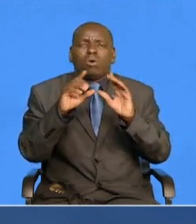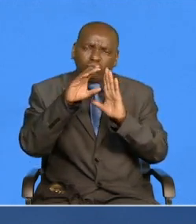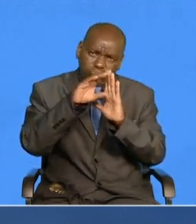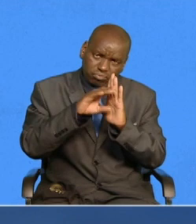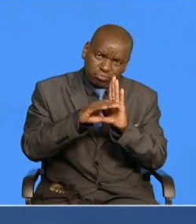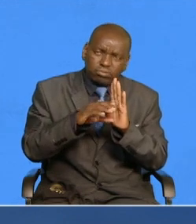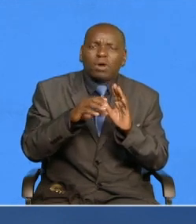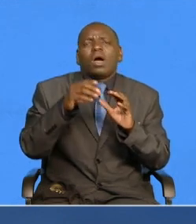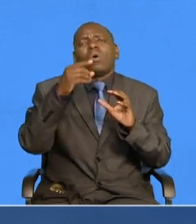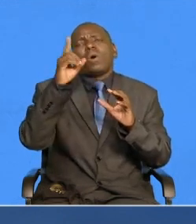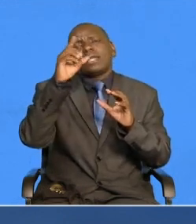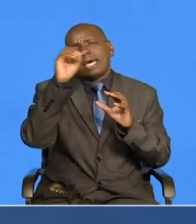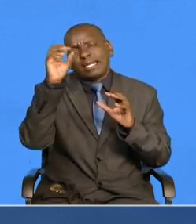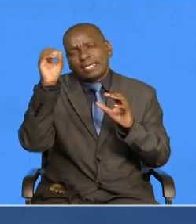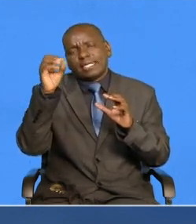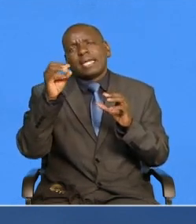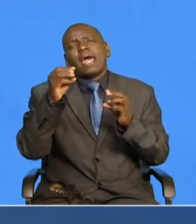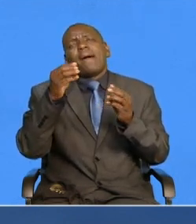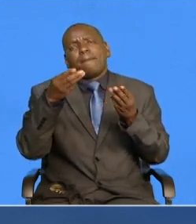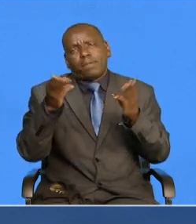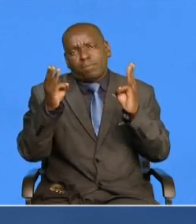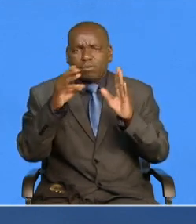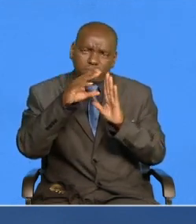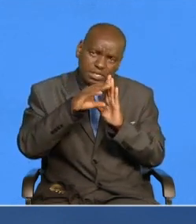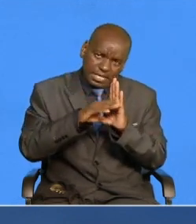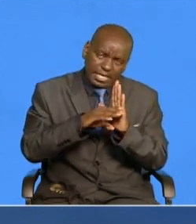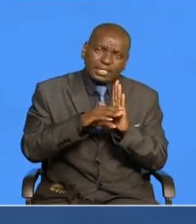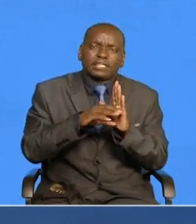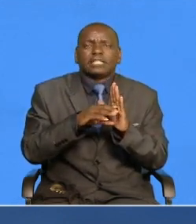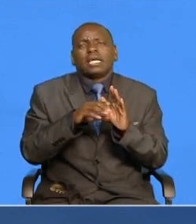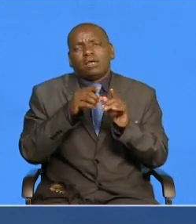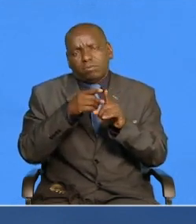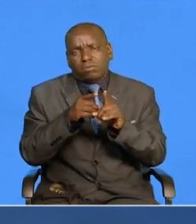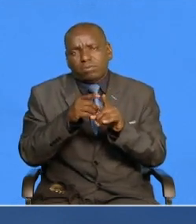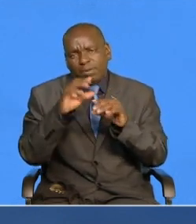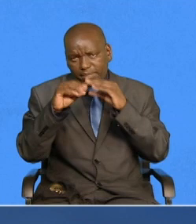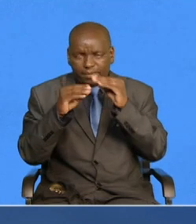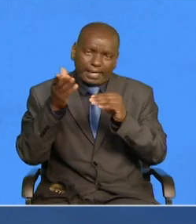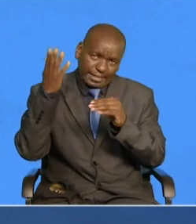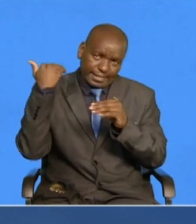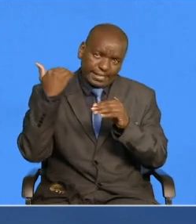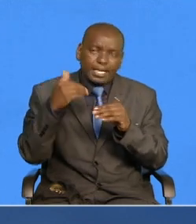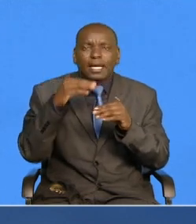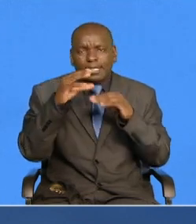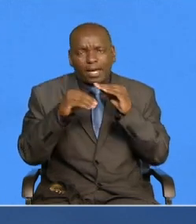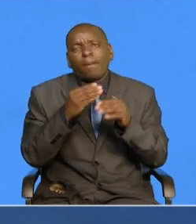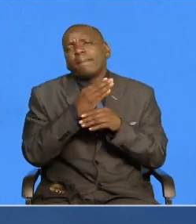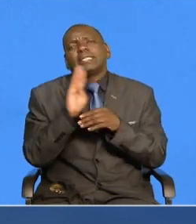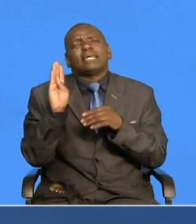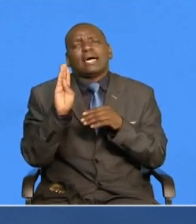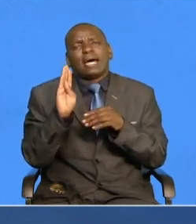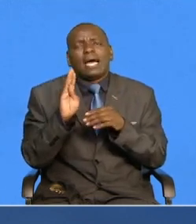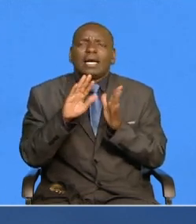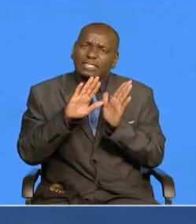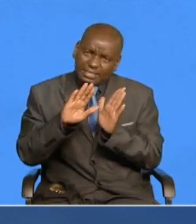limited to 100 people or less per gathering, as mentioned earlier. It is actually better to